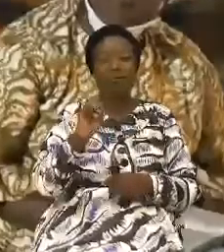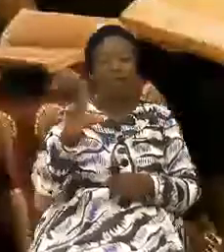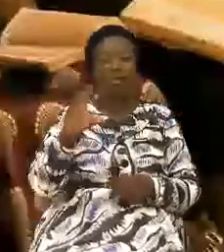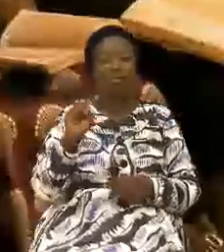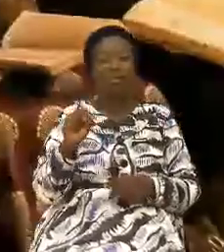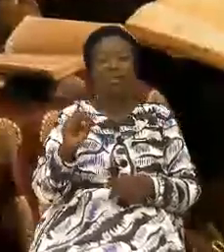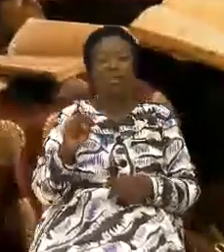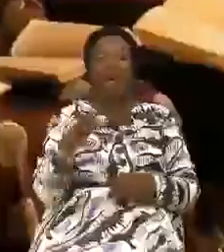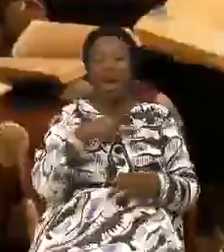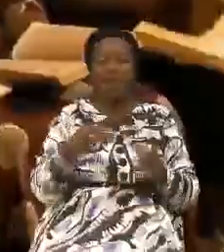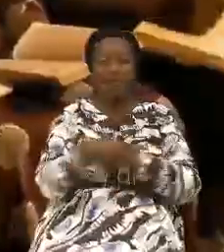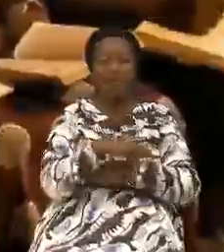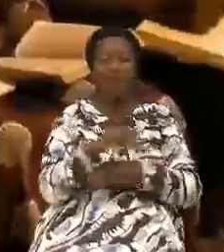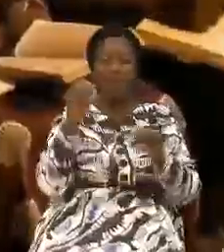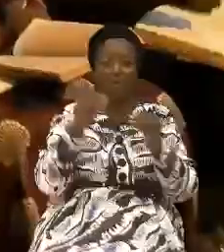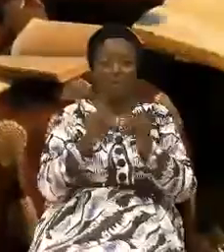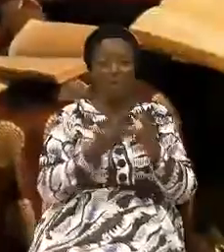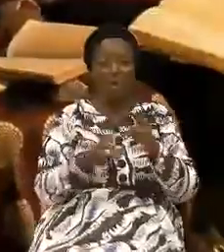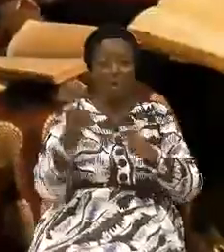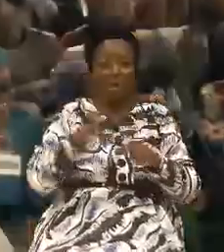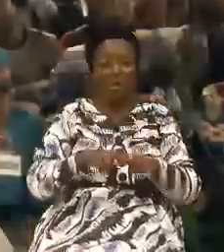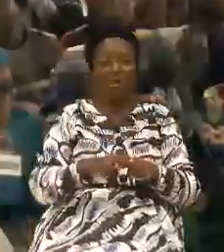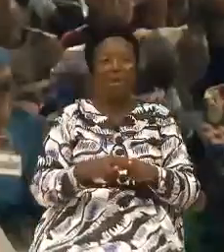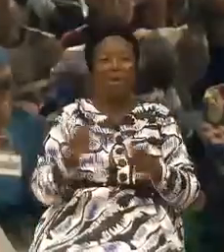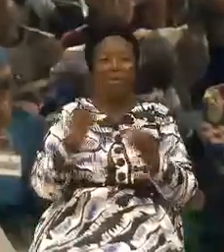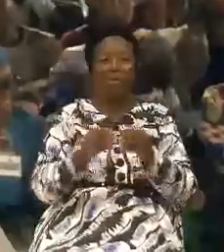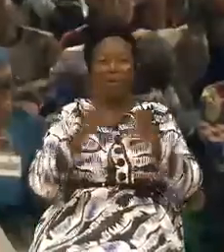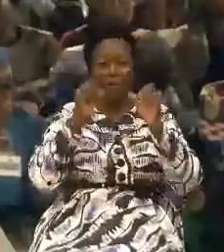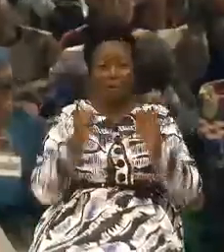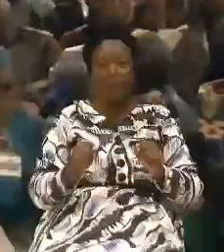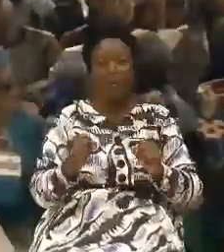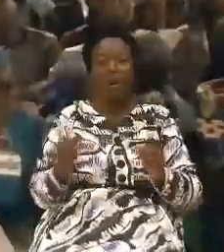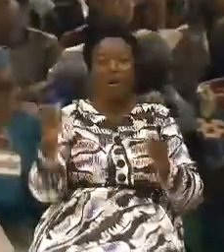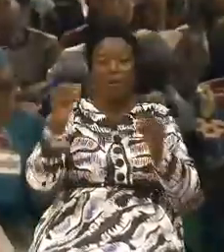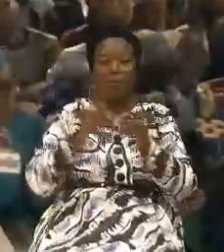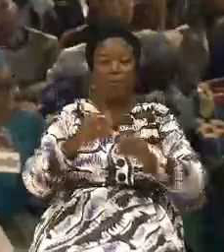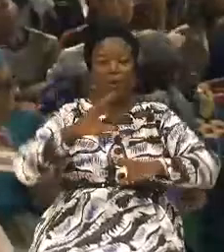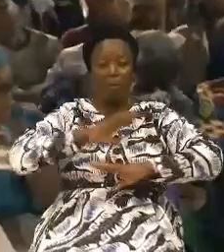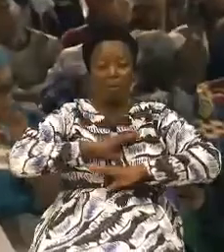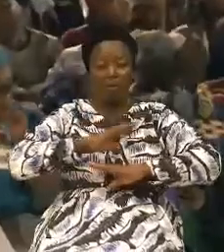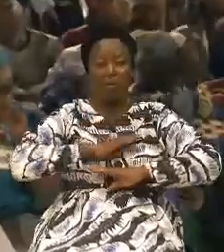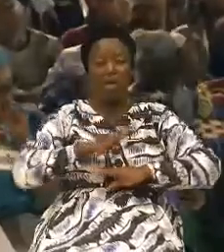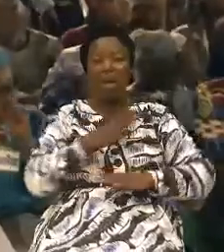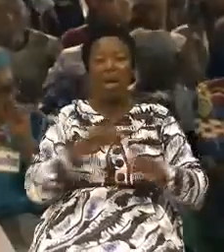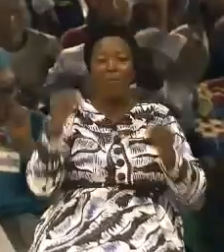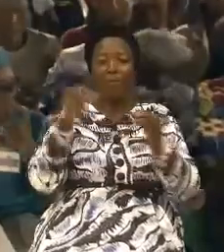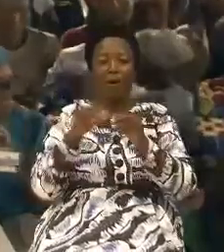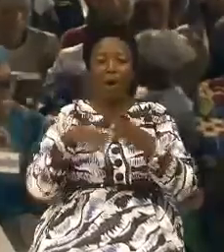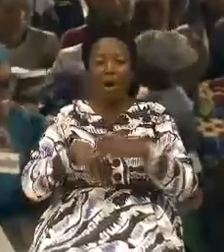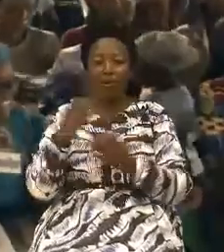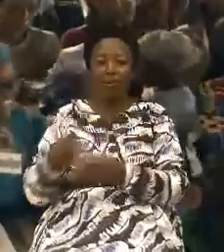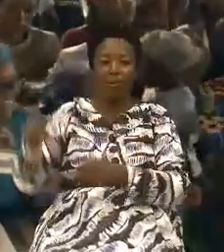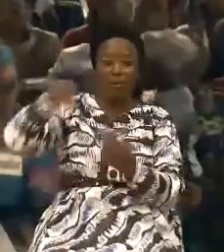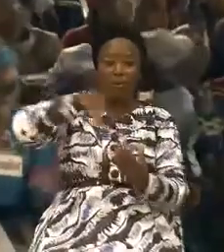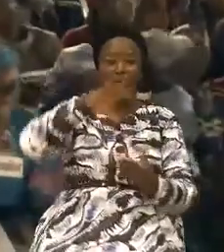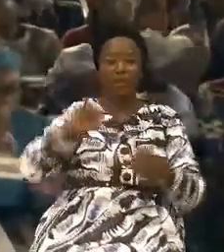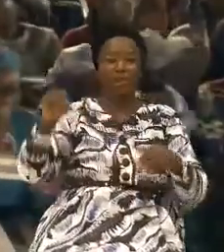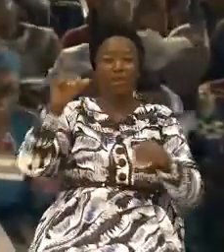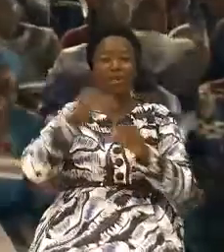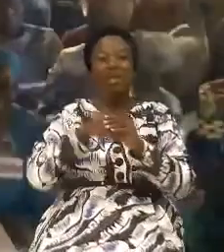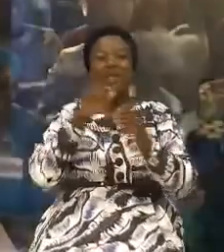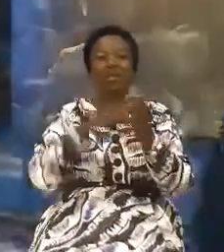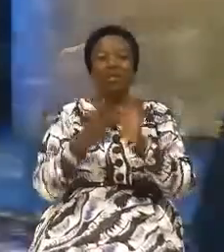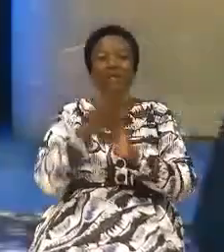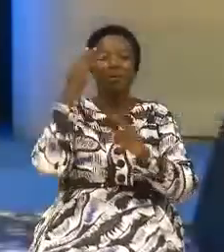power. More satisfaction. More outpouring in Jesus' name. Look at that verse